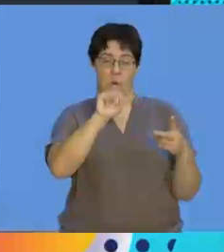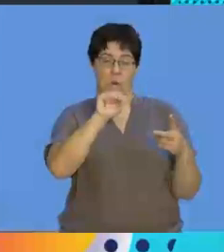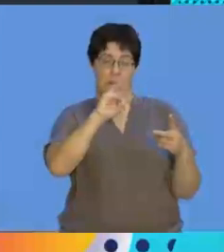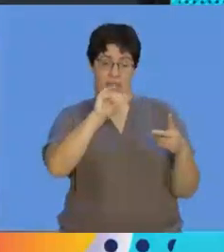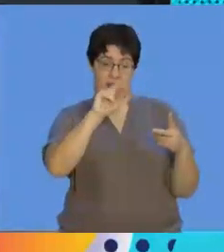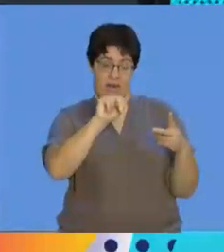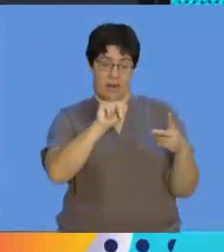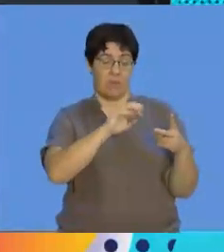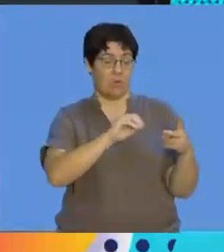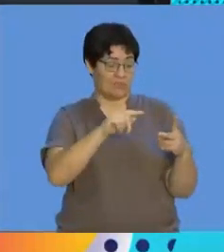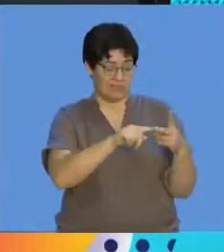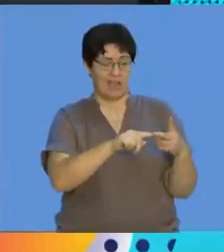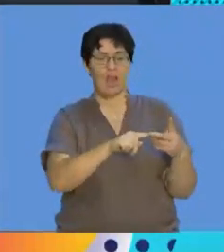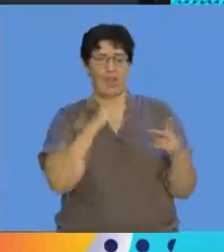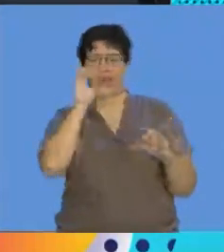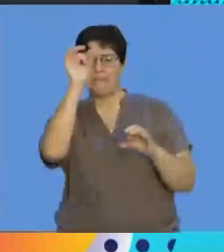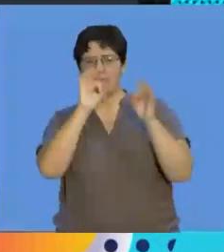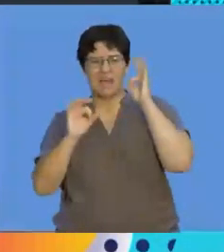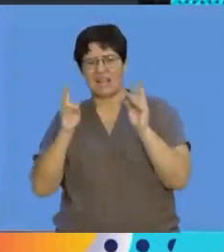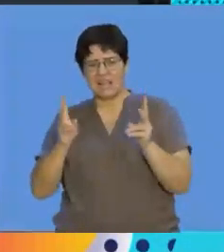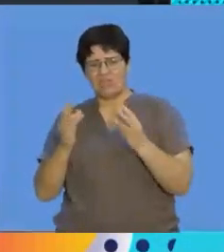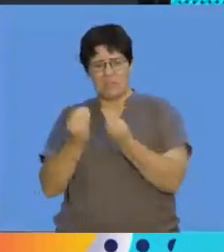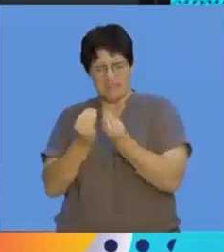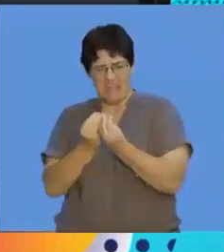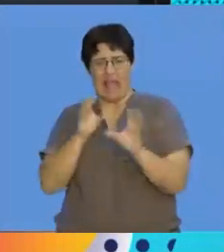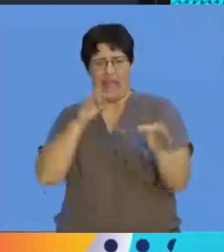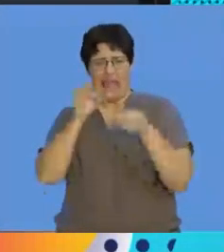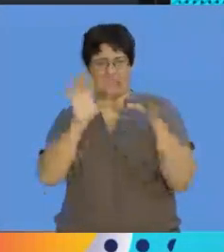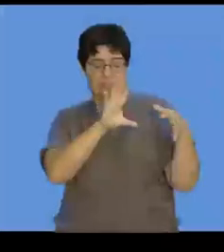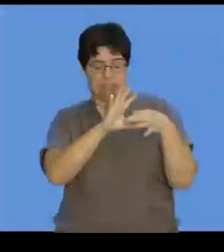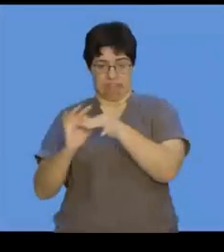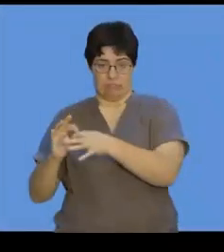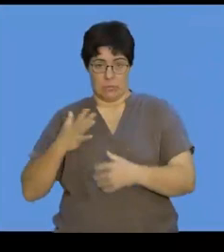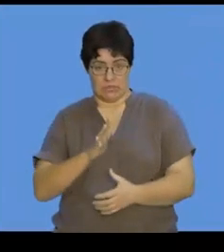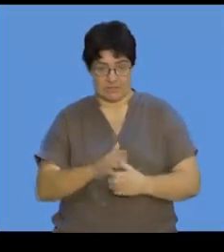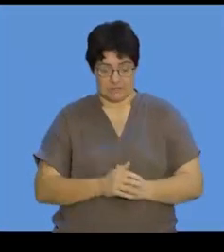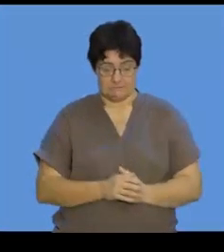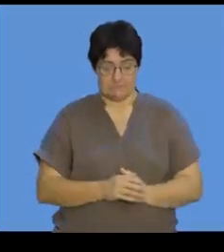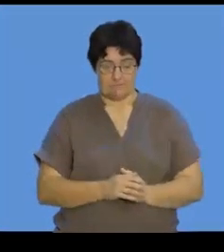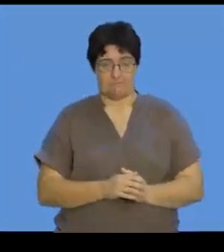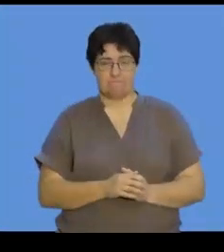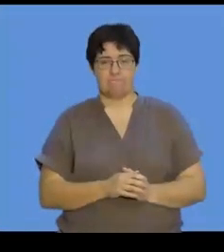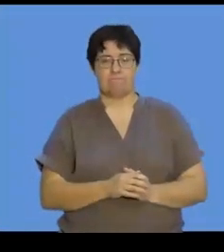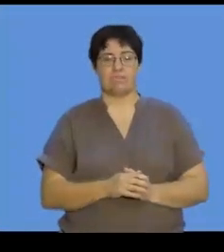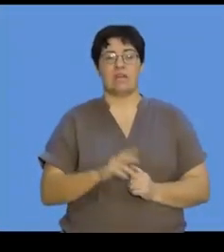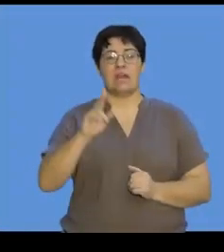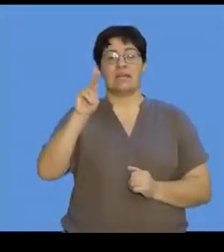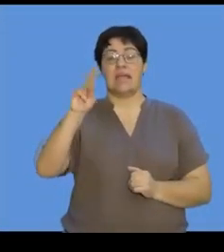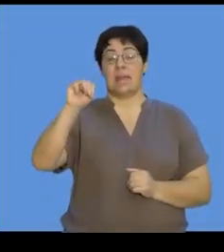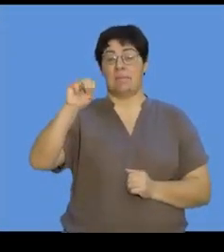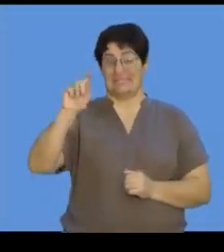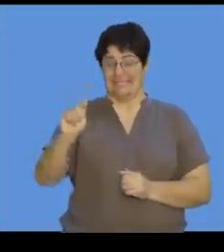describing the particle nature of matter, right? Having said that, the kinetic molecular